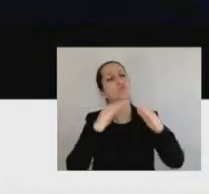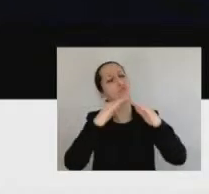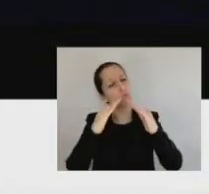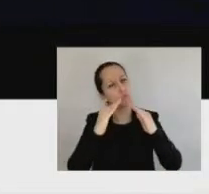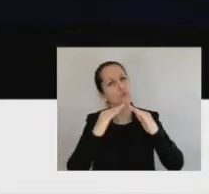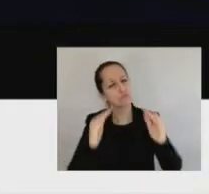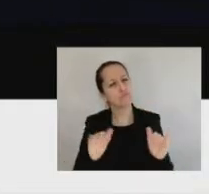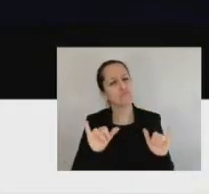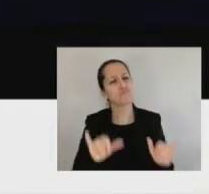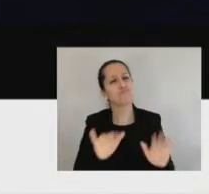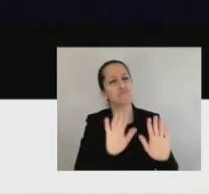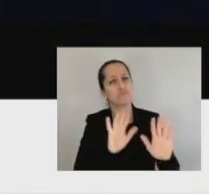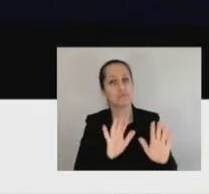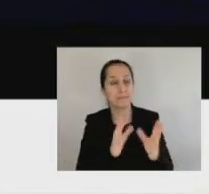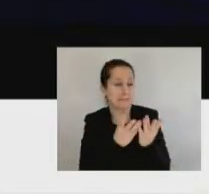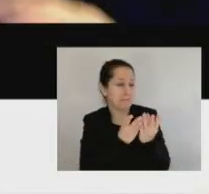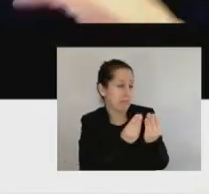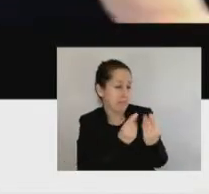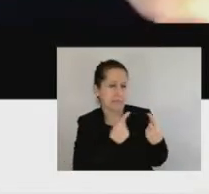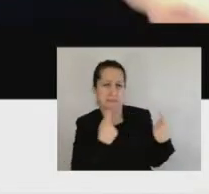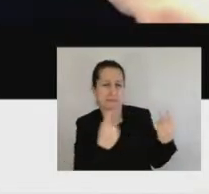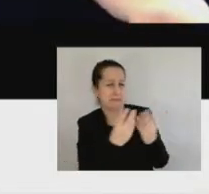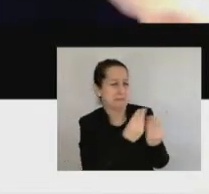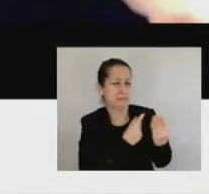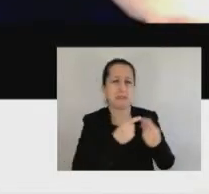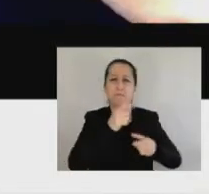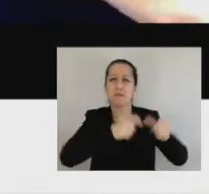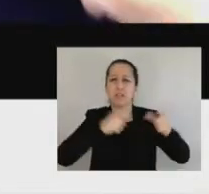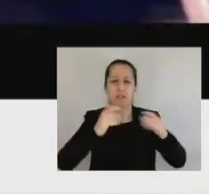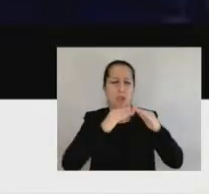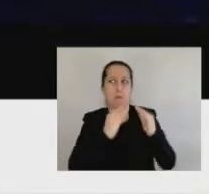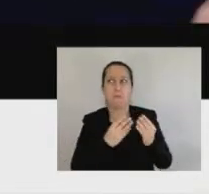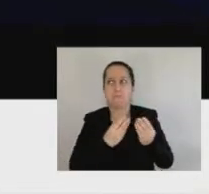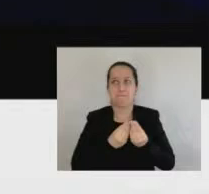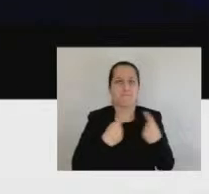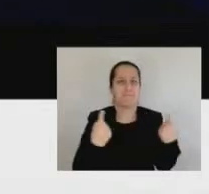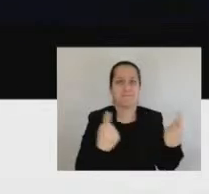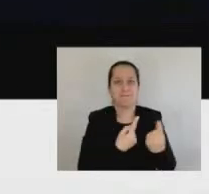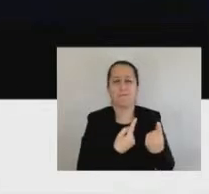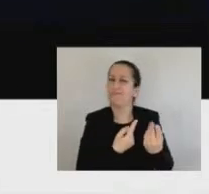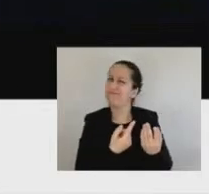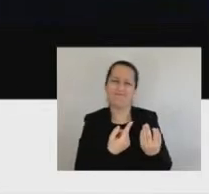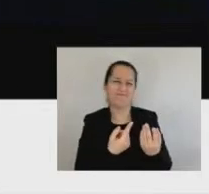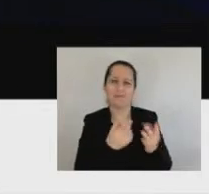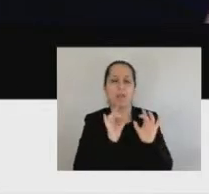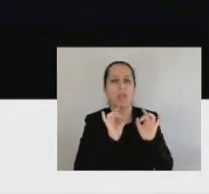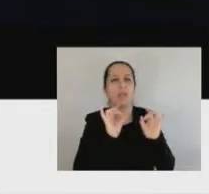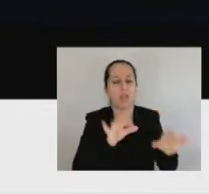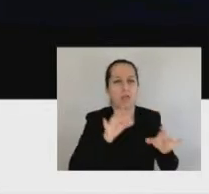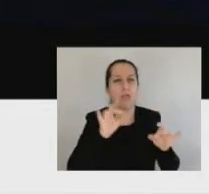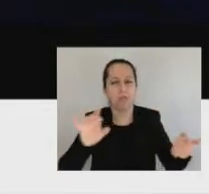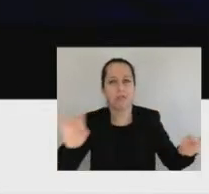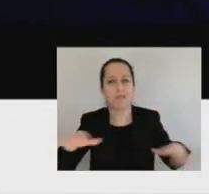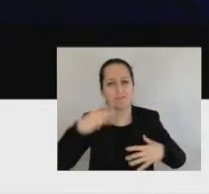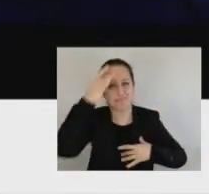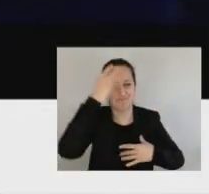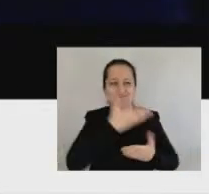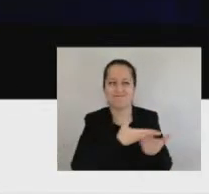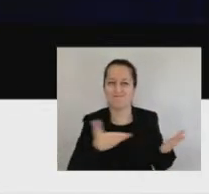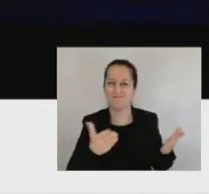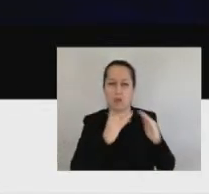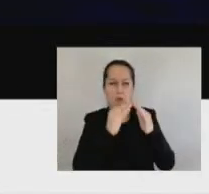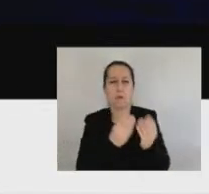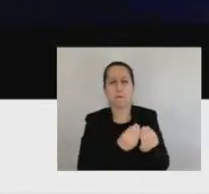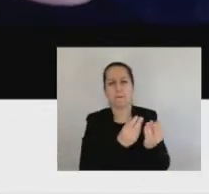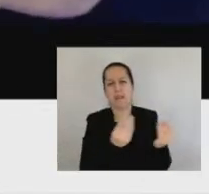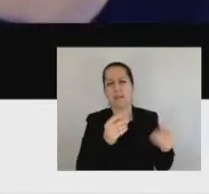home, lockdown, and the overcrowding, it was enormous. For risk, that is. Same thing as to